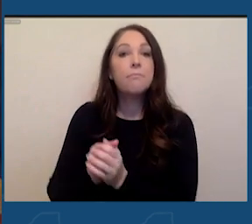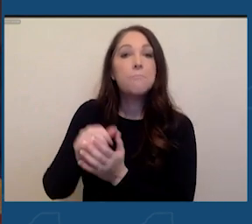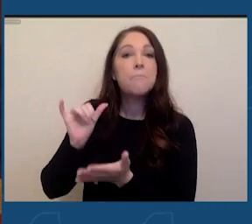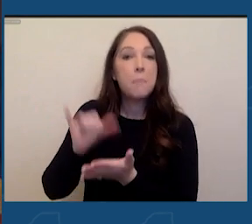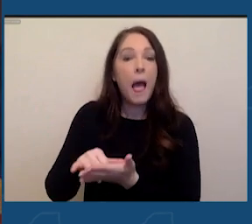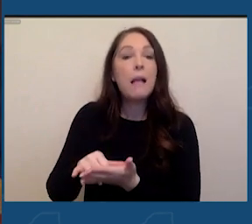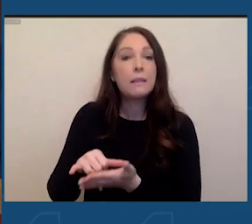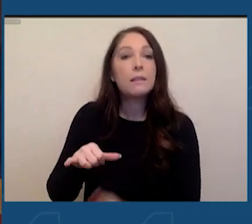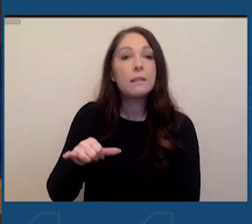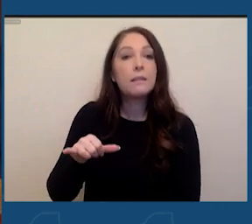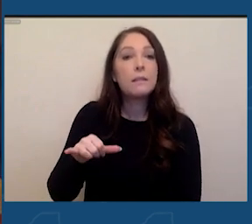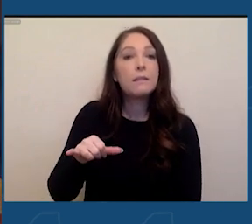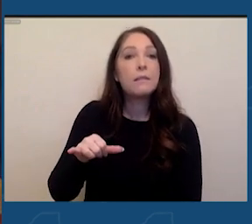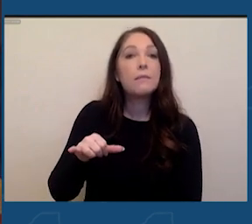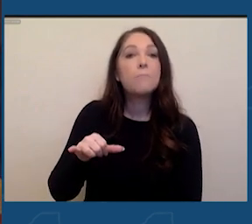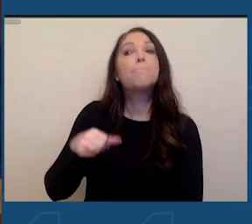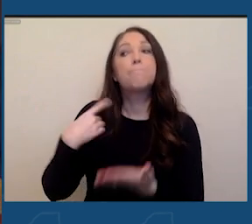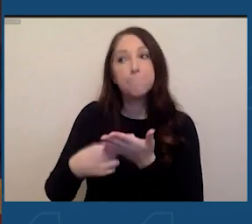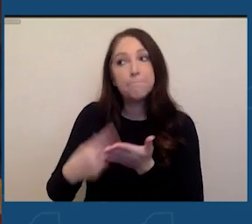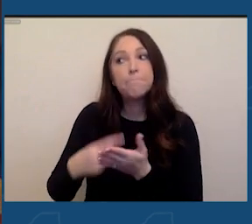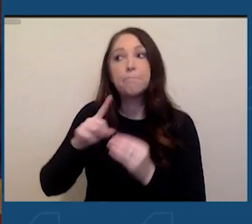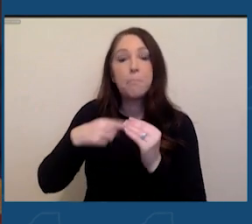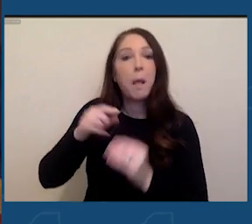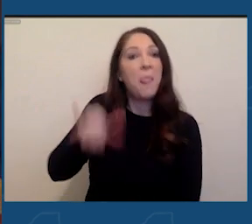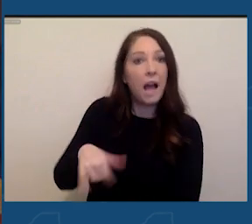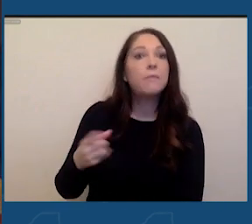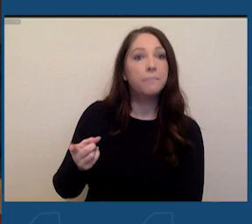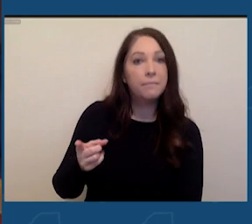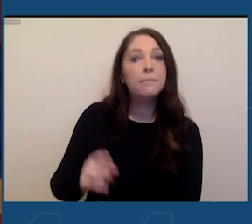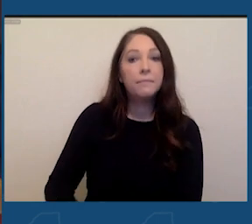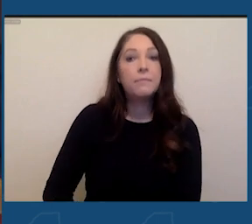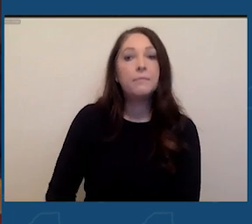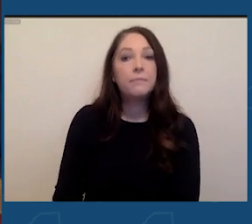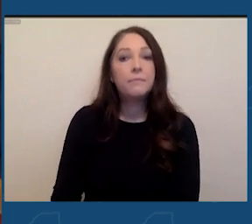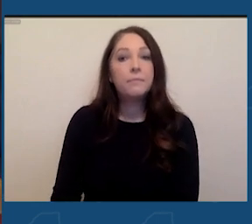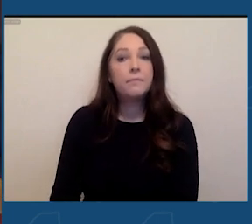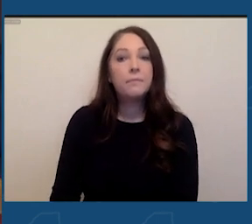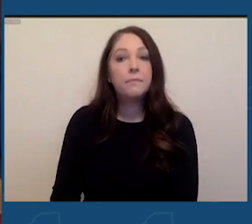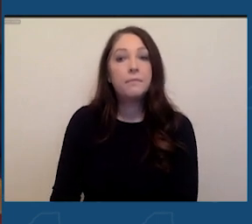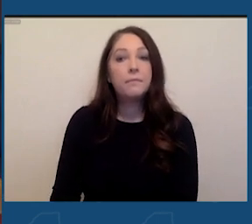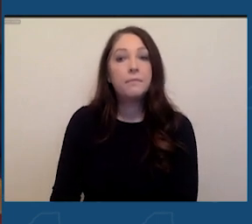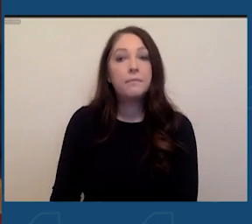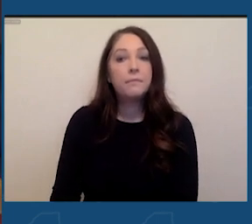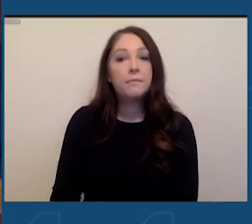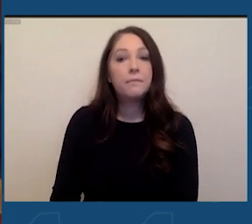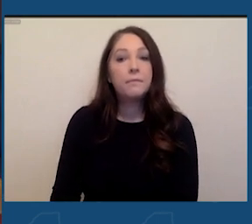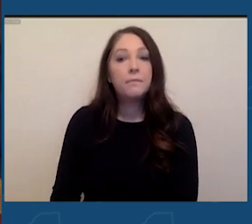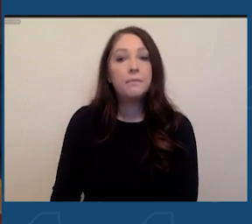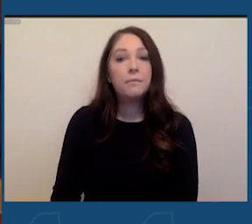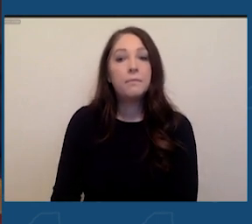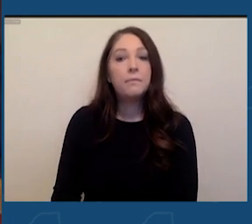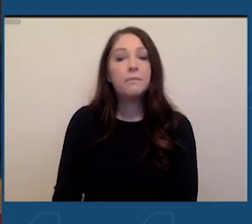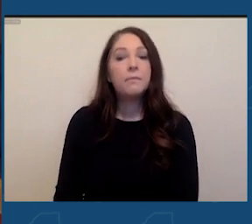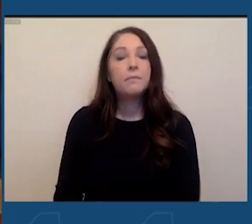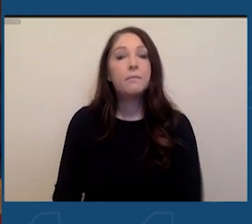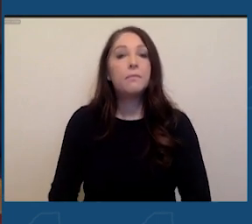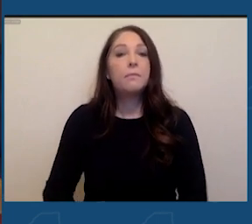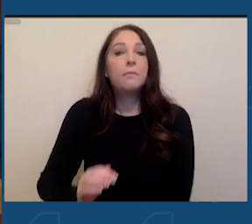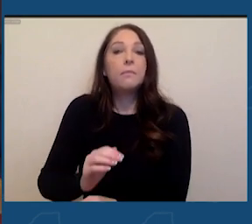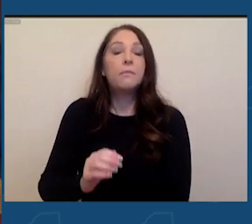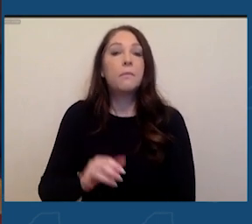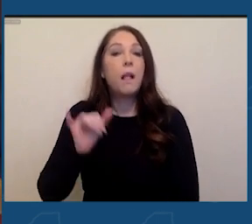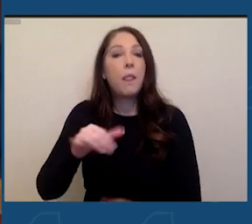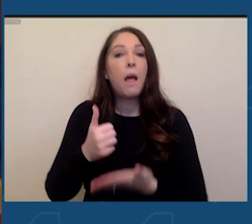That's what we're talking about. That's what we're talking about. We talk about fairness and equity. That'll help 900,000 New